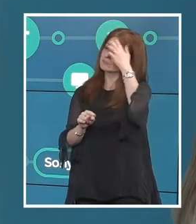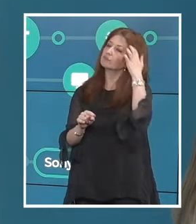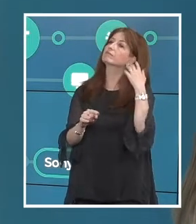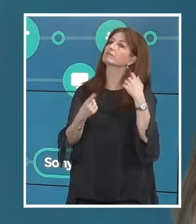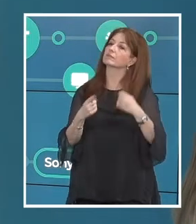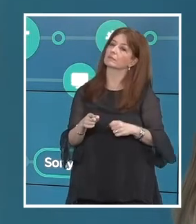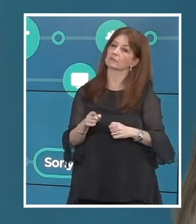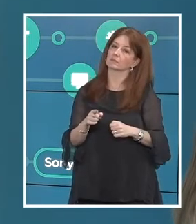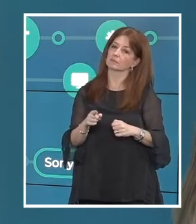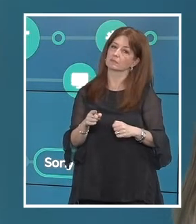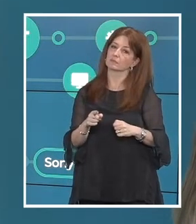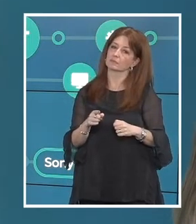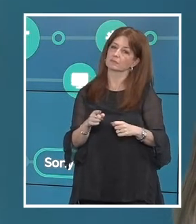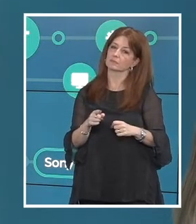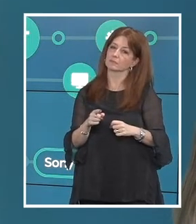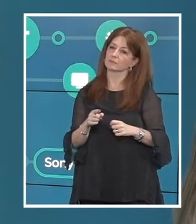on our